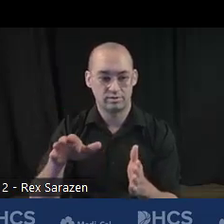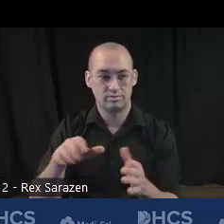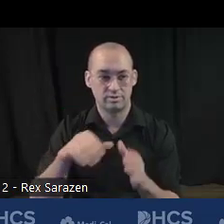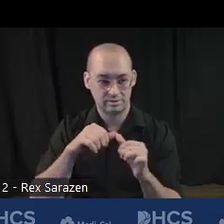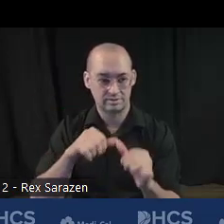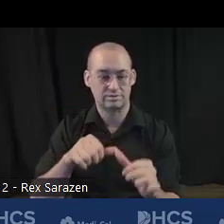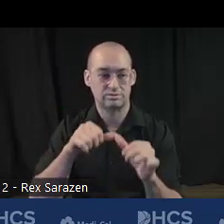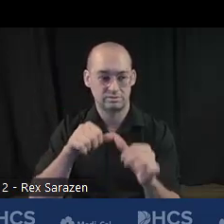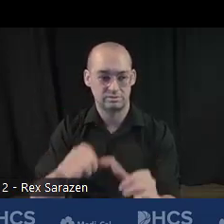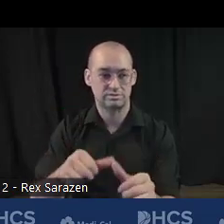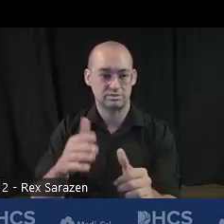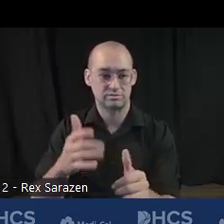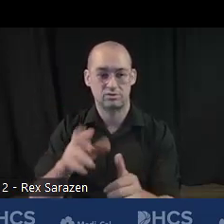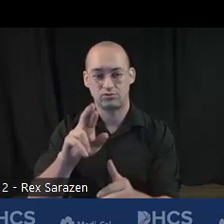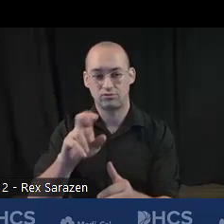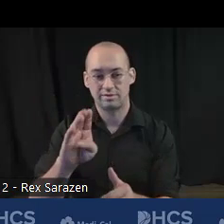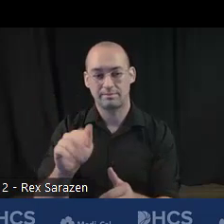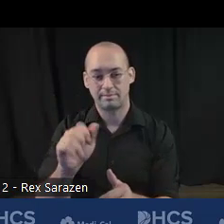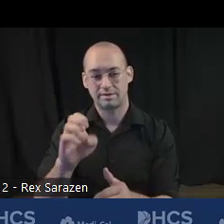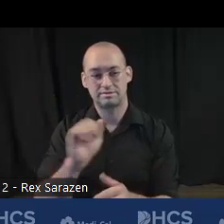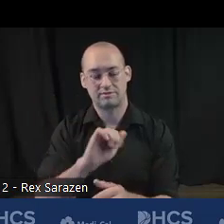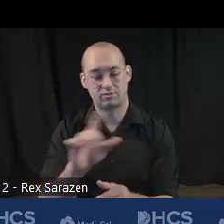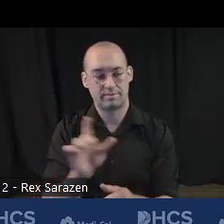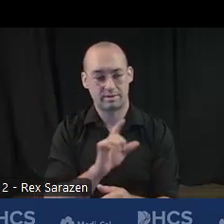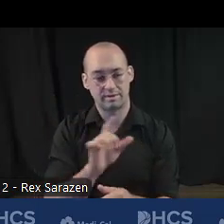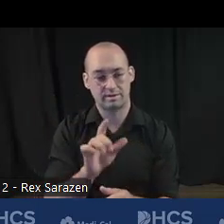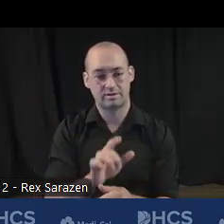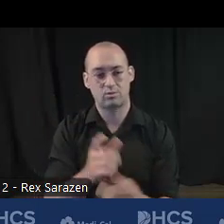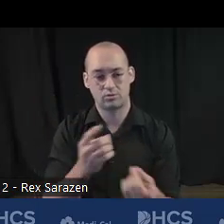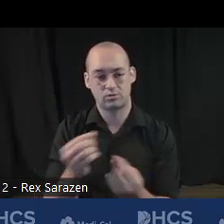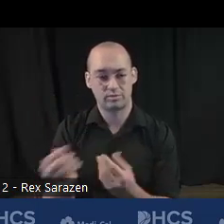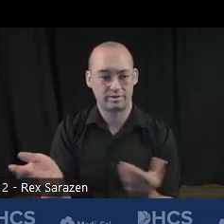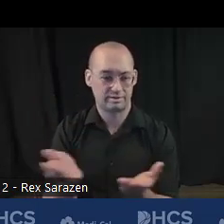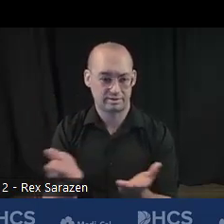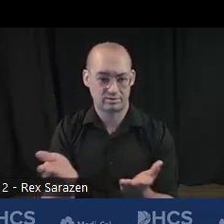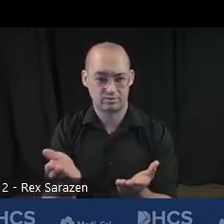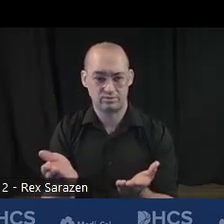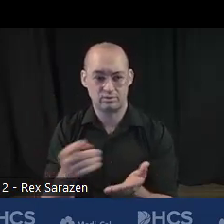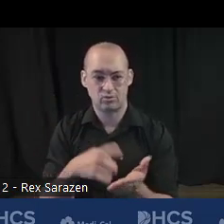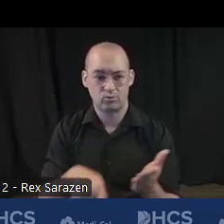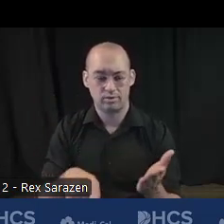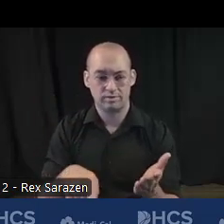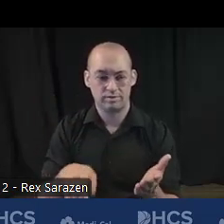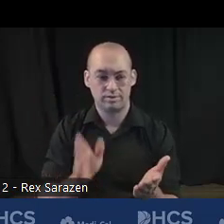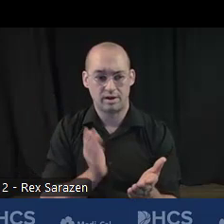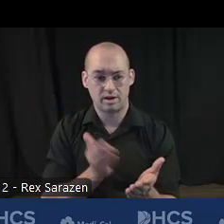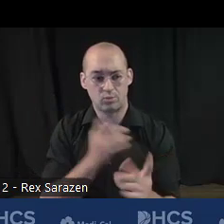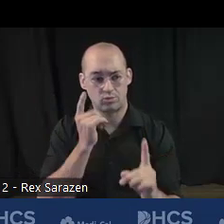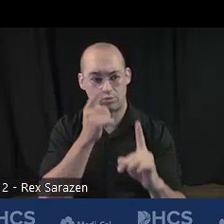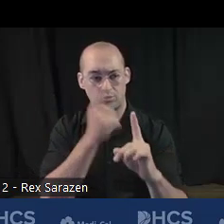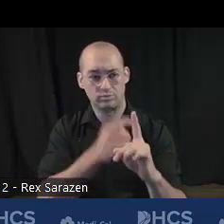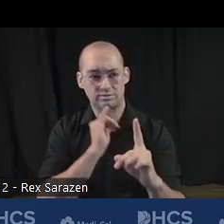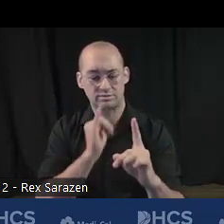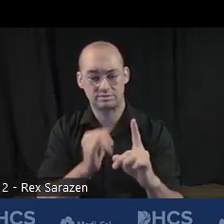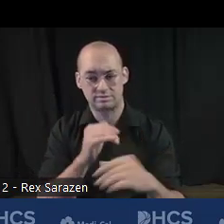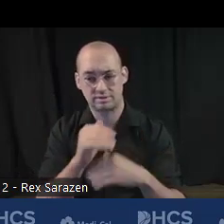we're rebasing for everyone what we're doing here and what our goals in the process.